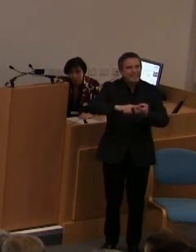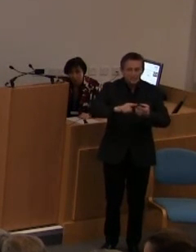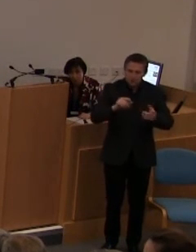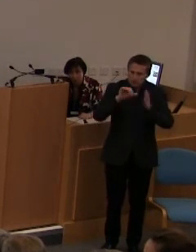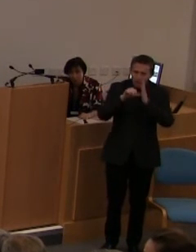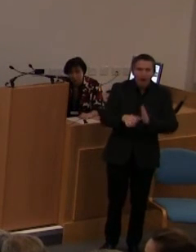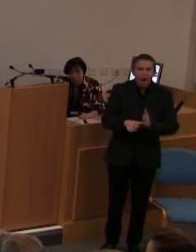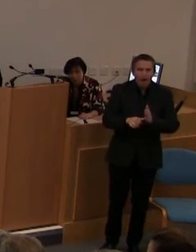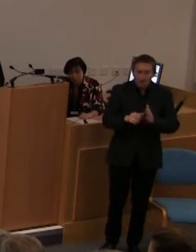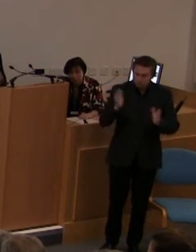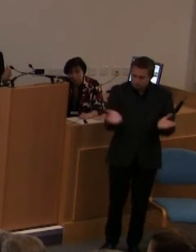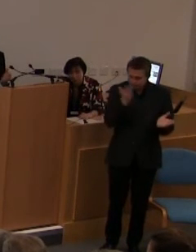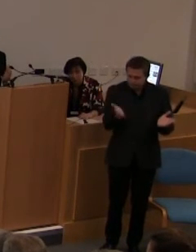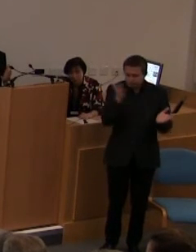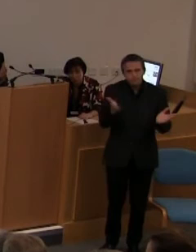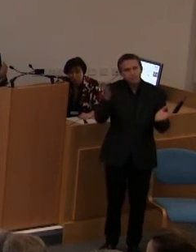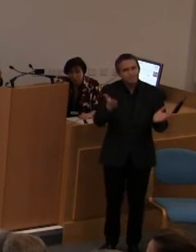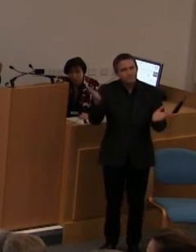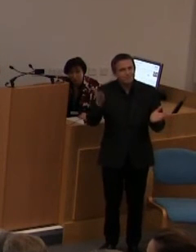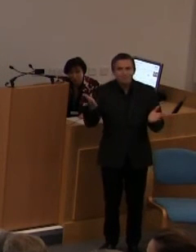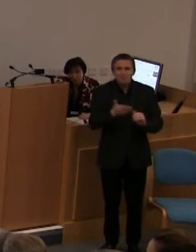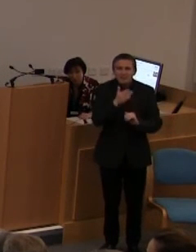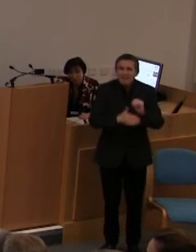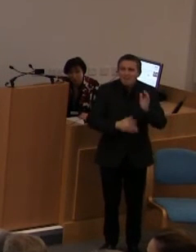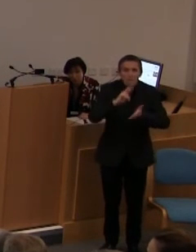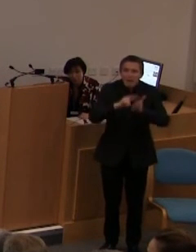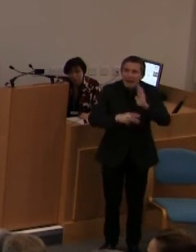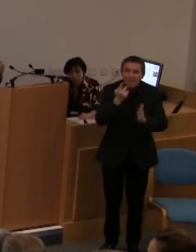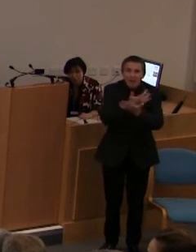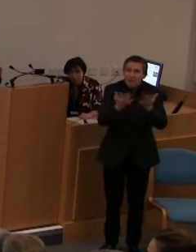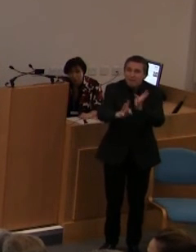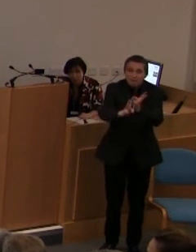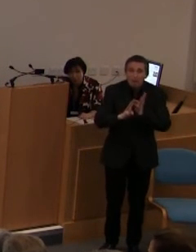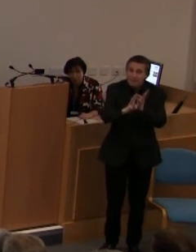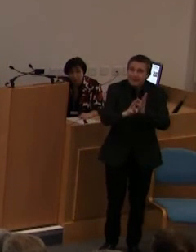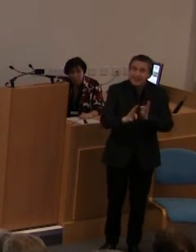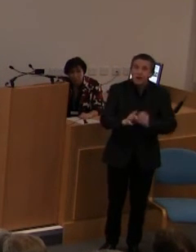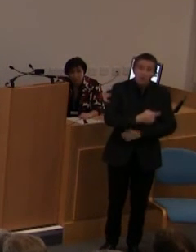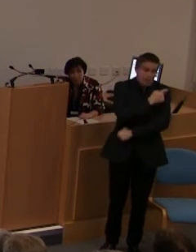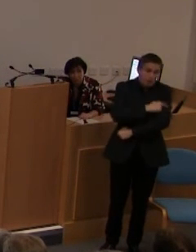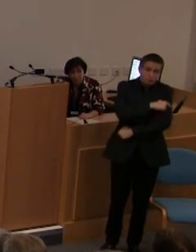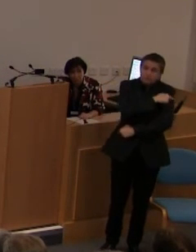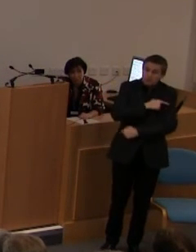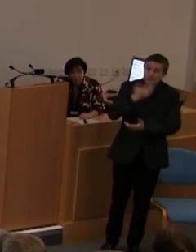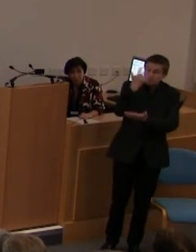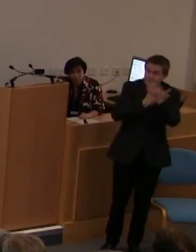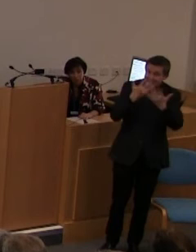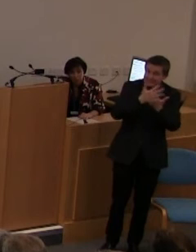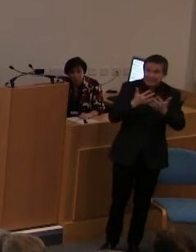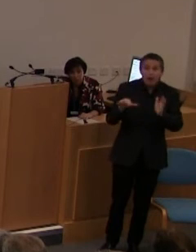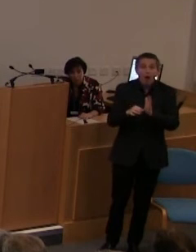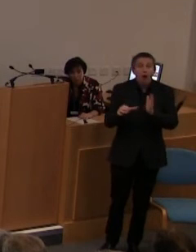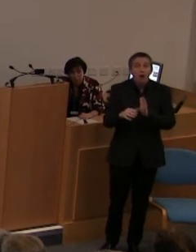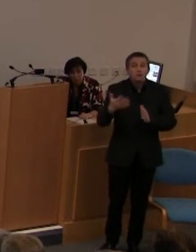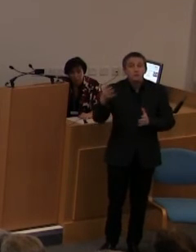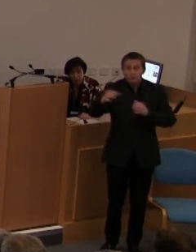big variations in numbers. Again, when the hospital's very busy, we have high bed occupancy rates, again we can struggle